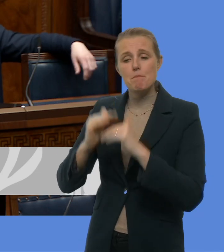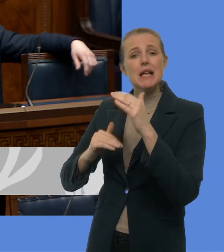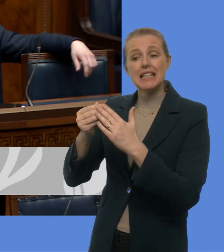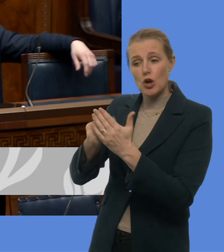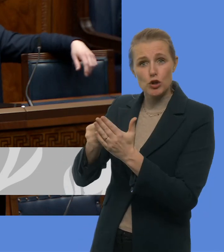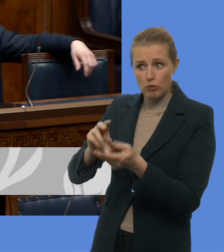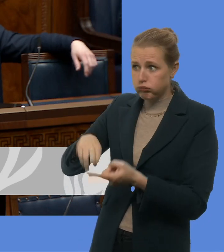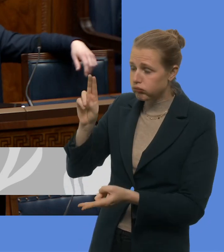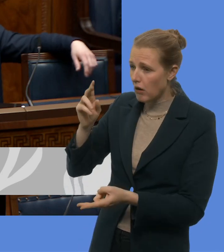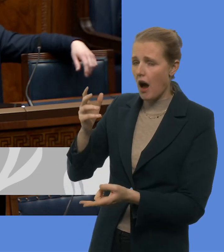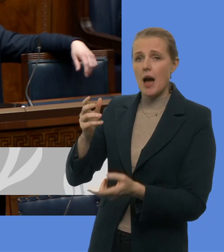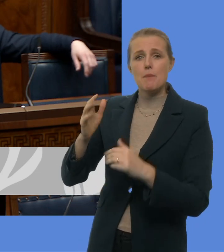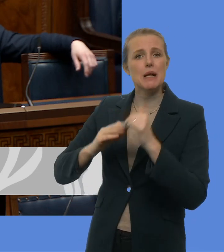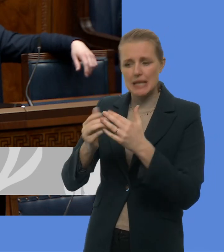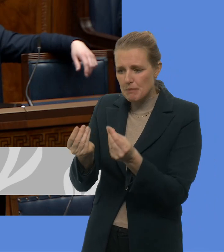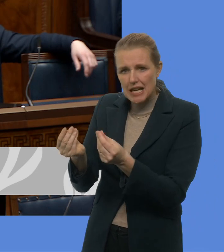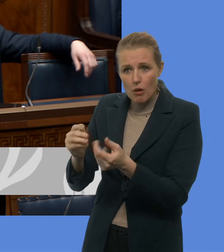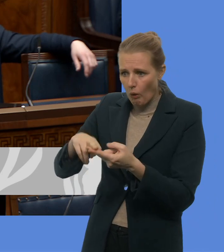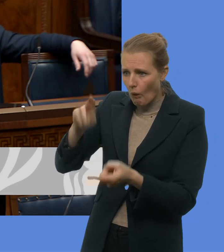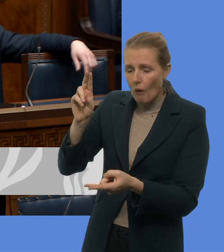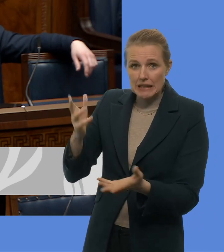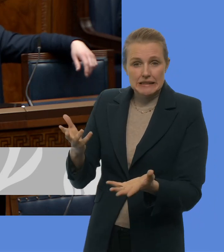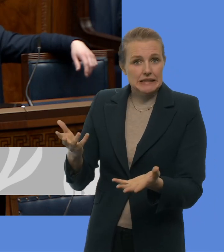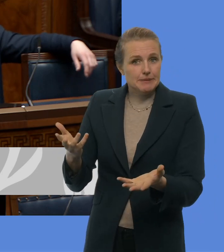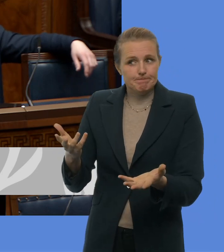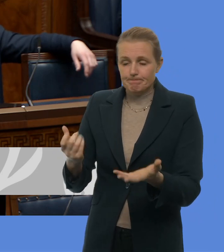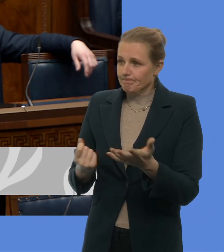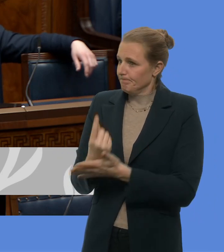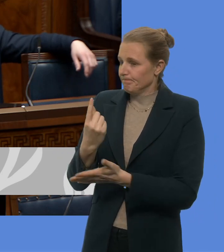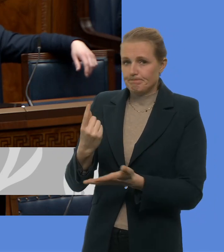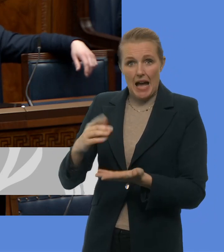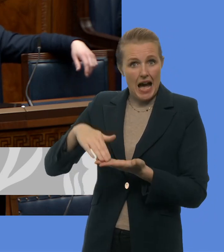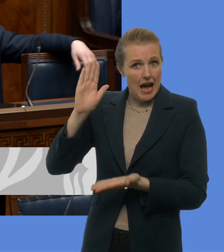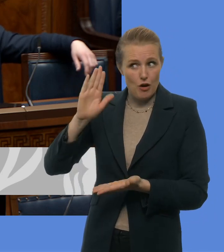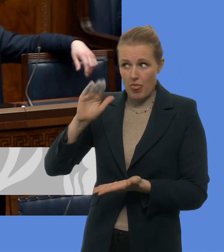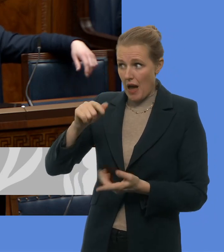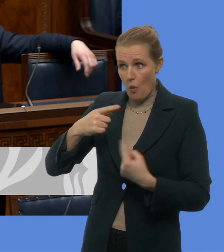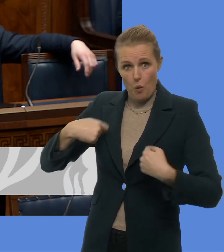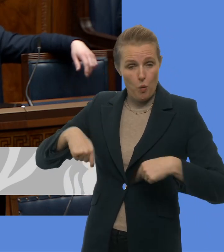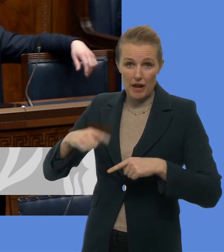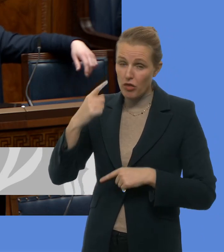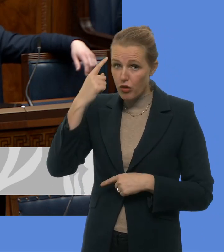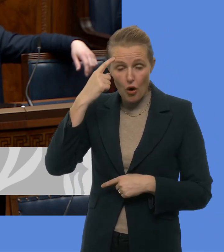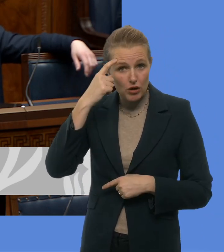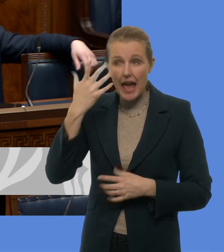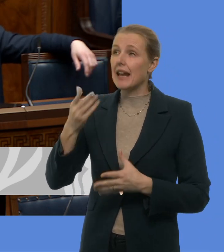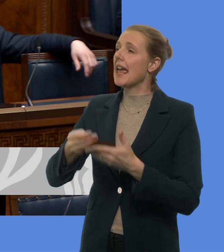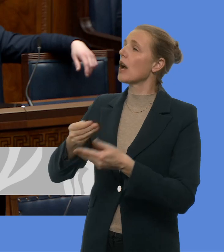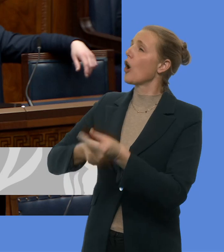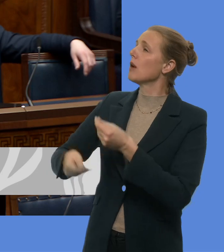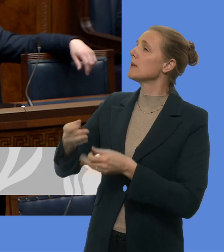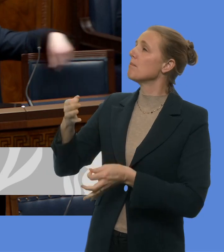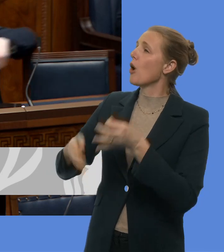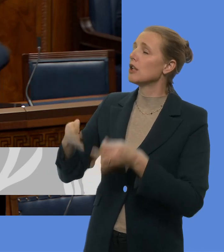the rise in building materials has been much higher than I think any economist, any politician,